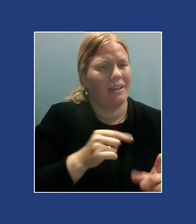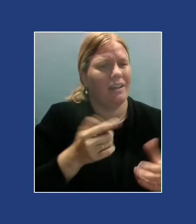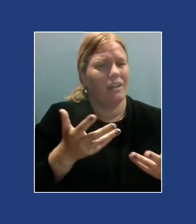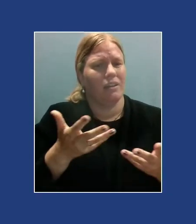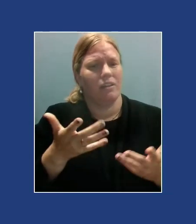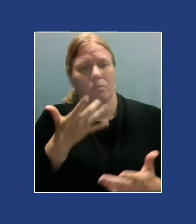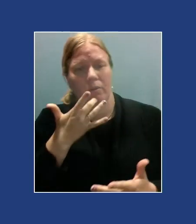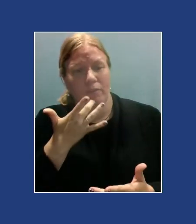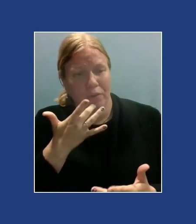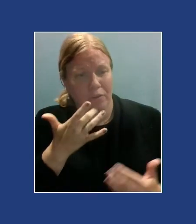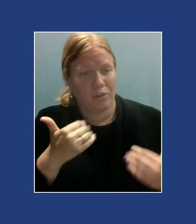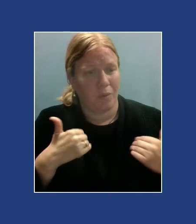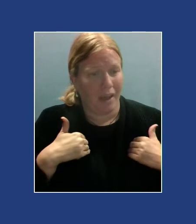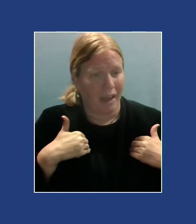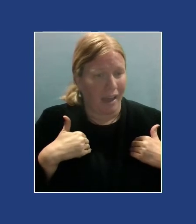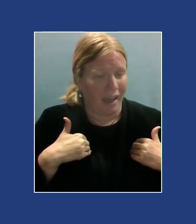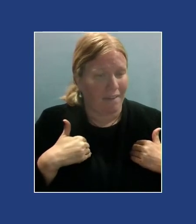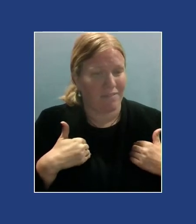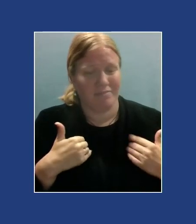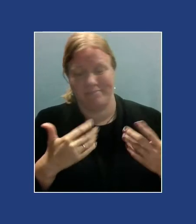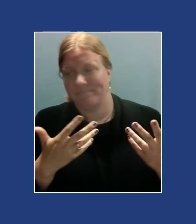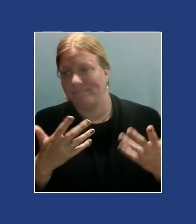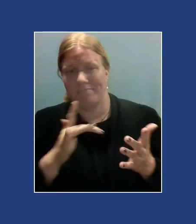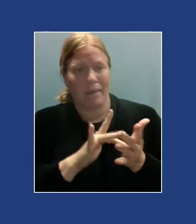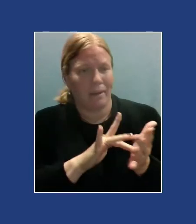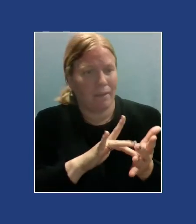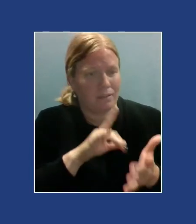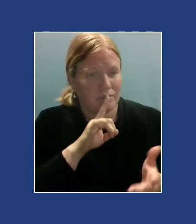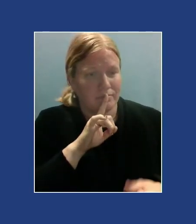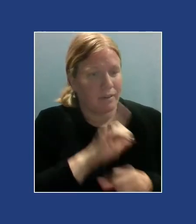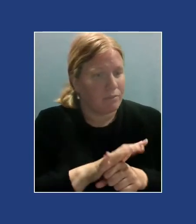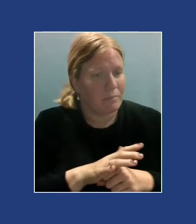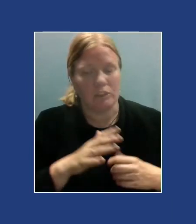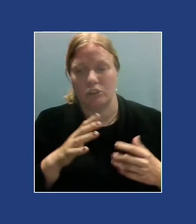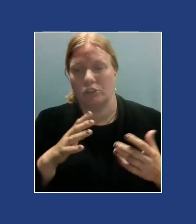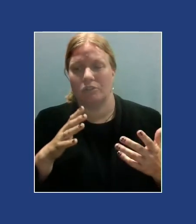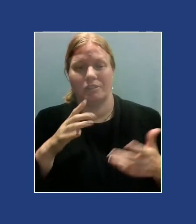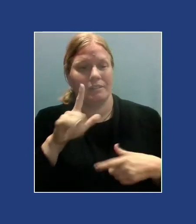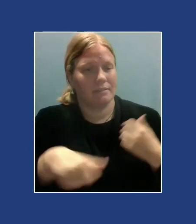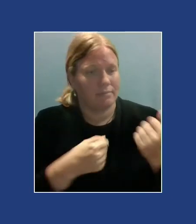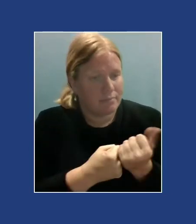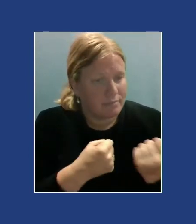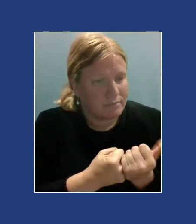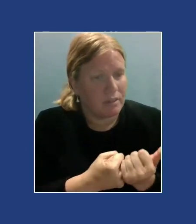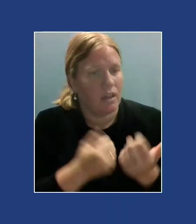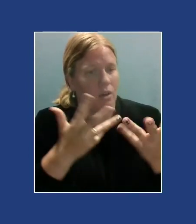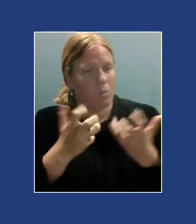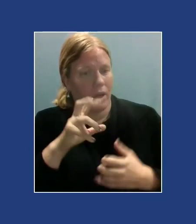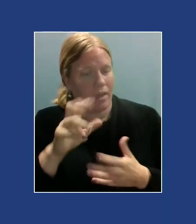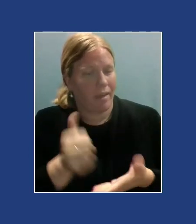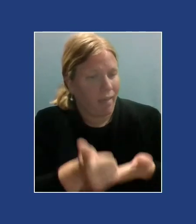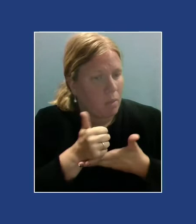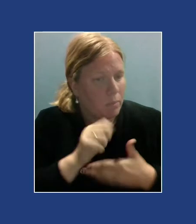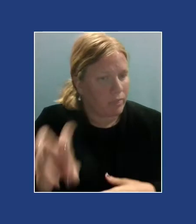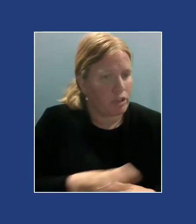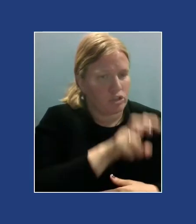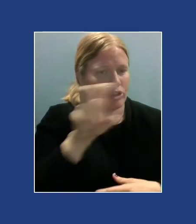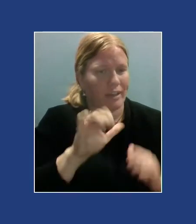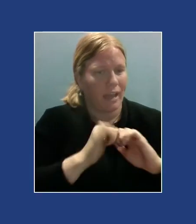gender affirmation, is extremely uncommon. People view it as part of their gender journey and how they clarified